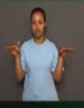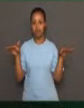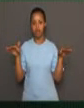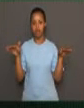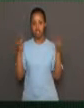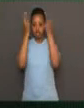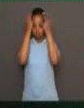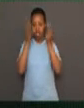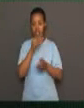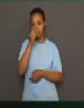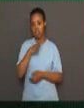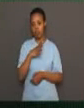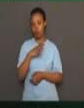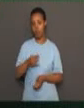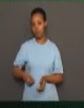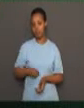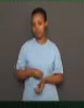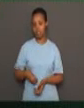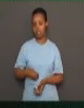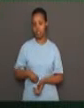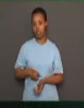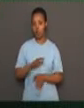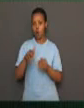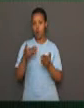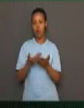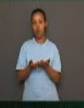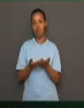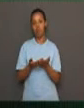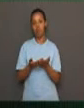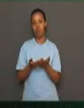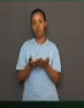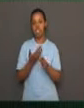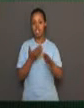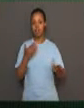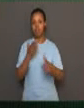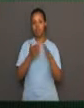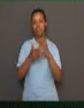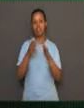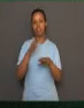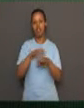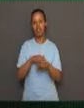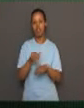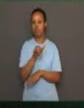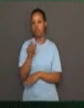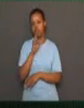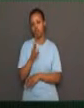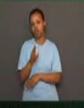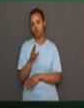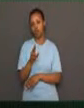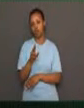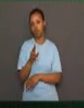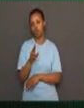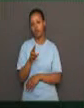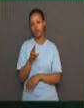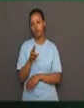and human embryos all look alike in the early stages. They all